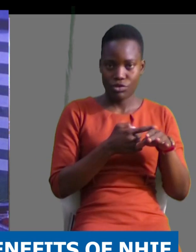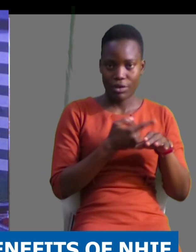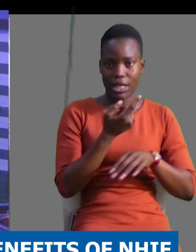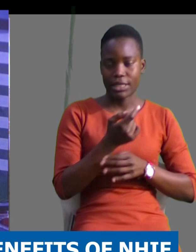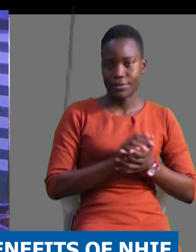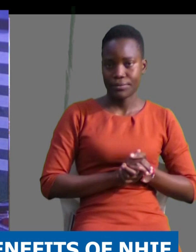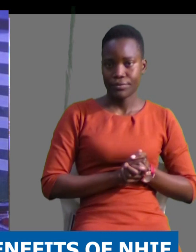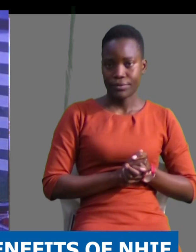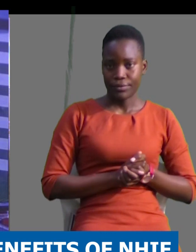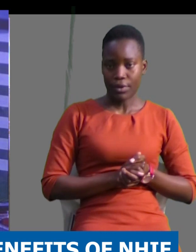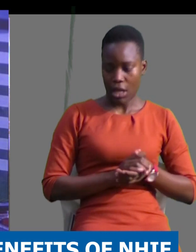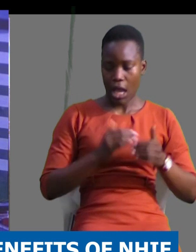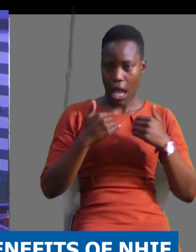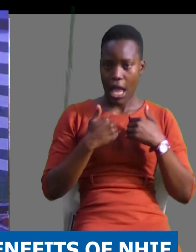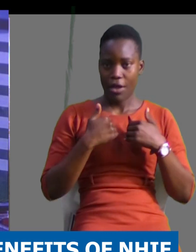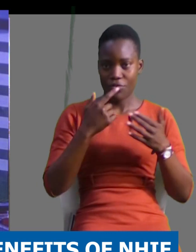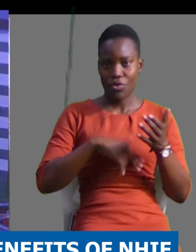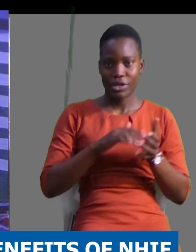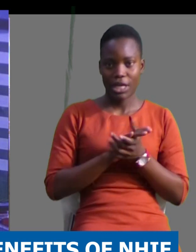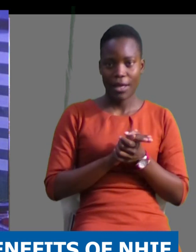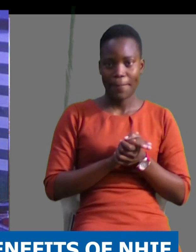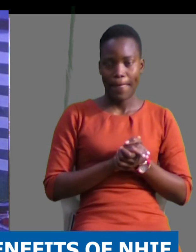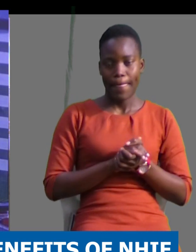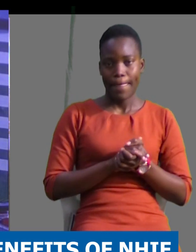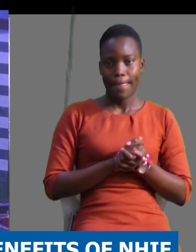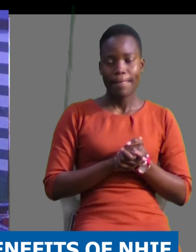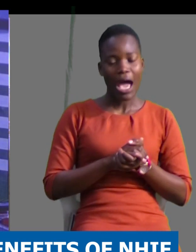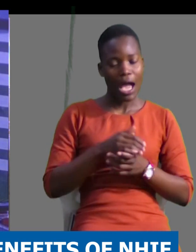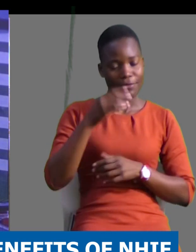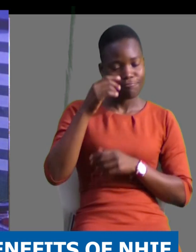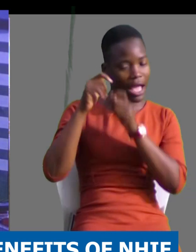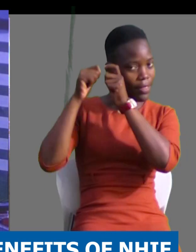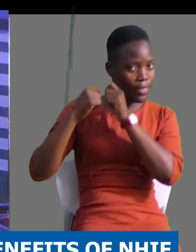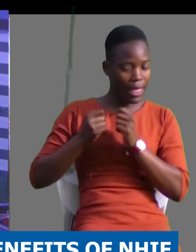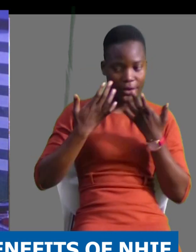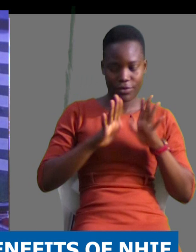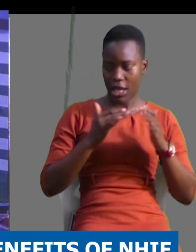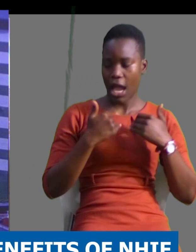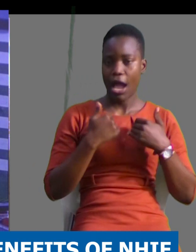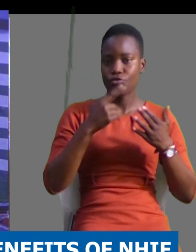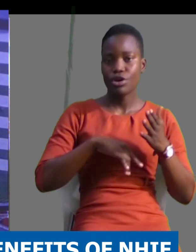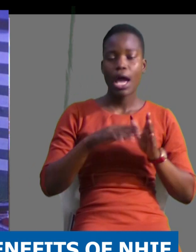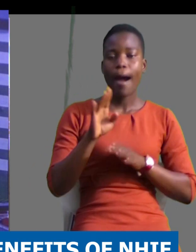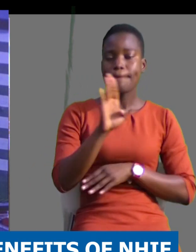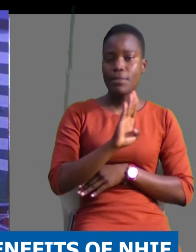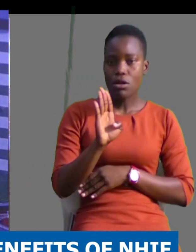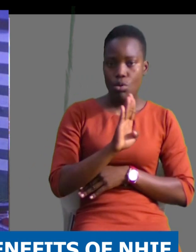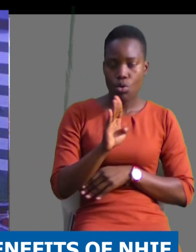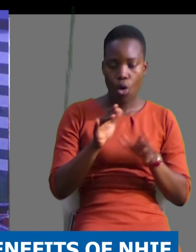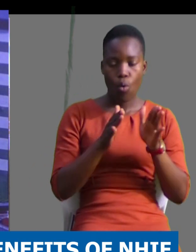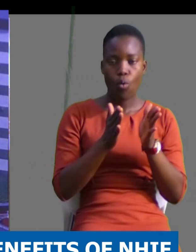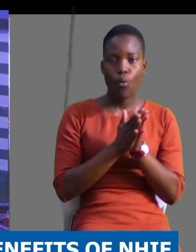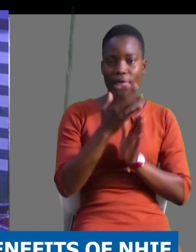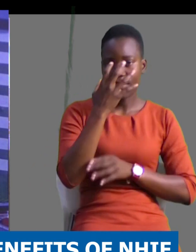brown, chocolate Yes. skinned. I have hairlines Yes. on my head. I'm wearing navy blue, a floral